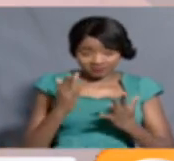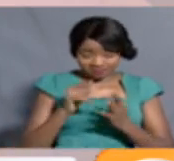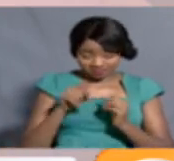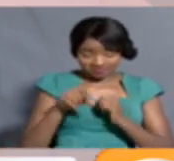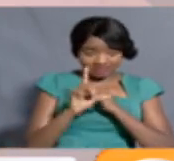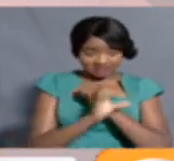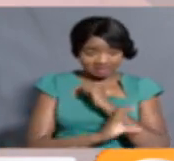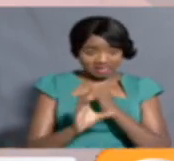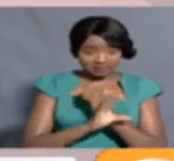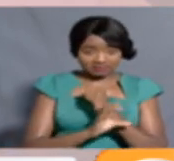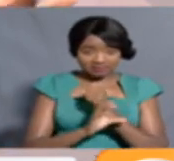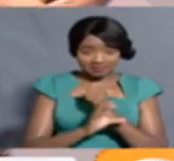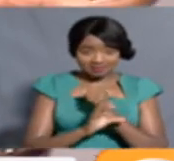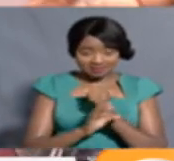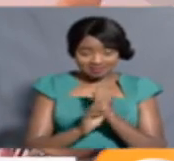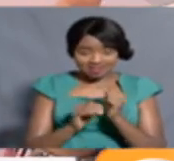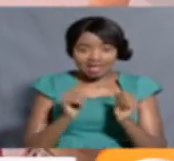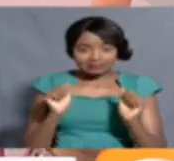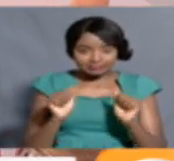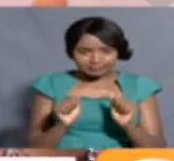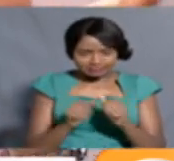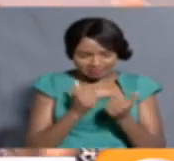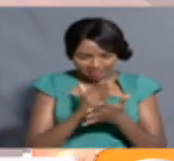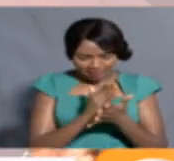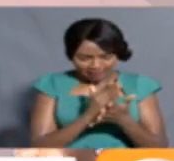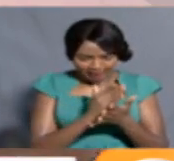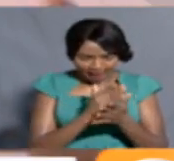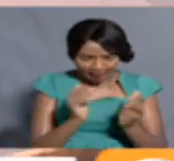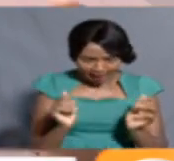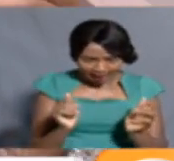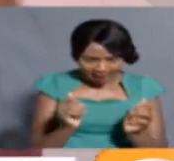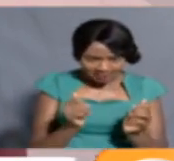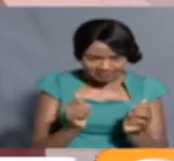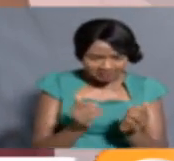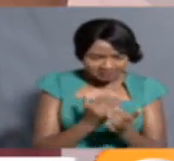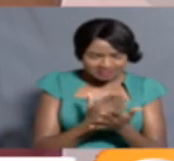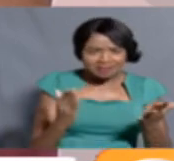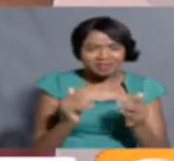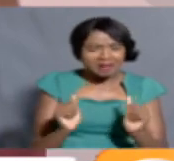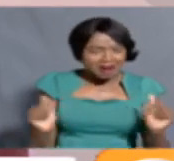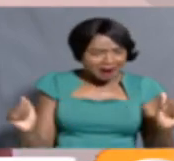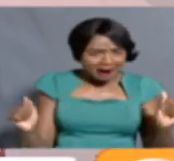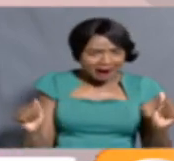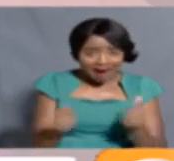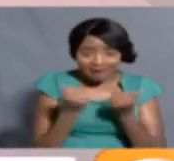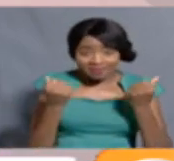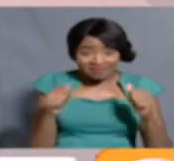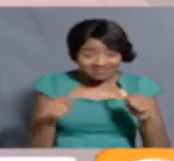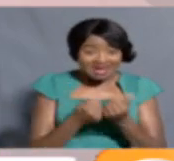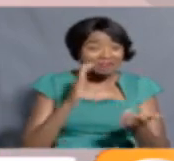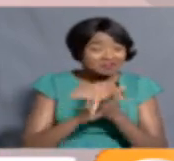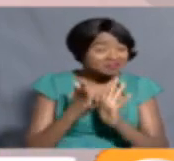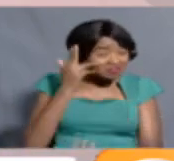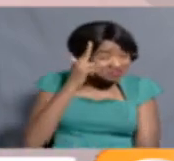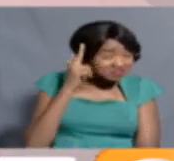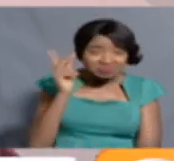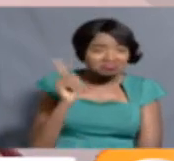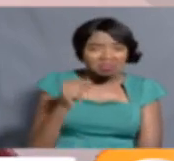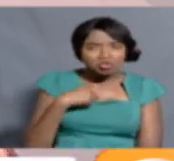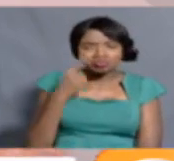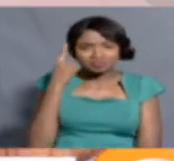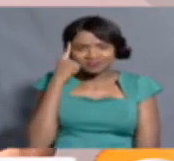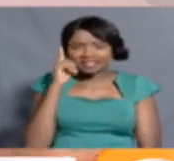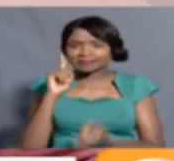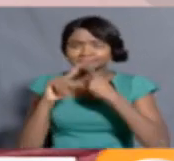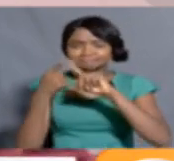nothing happens for nothing. That there's a way in which, before you start building something, you have thought about, okay, who's going to benefit, whatever, before